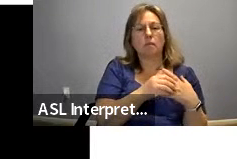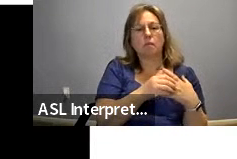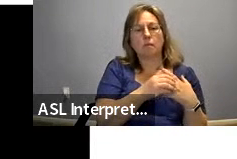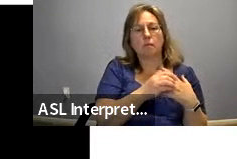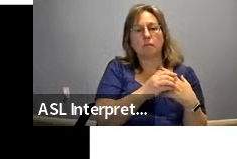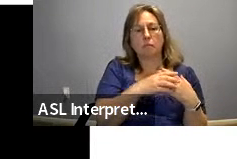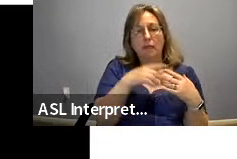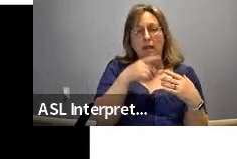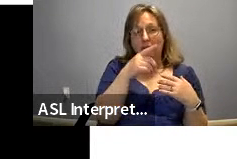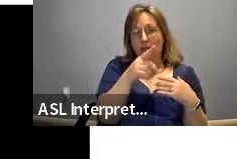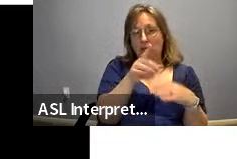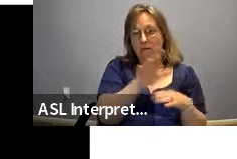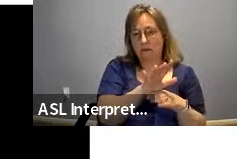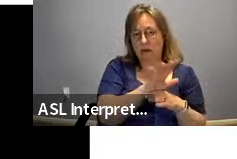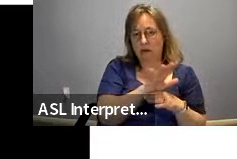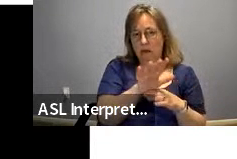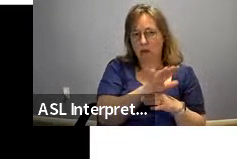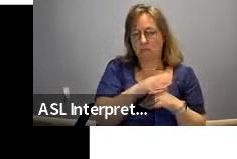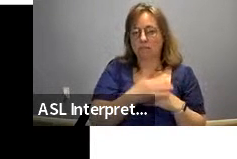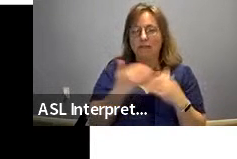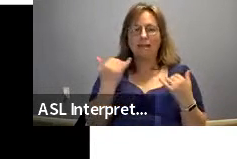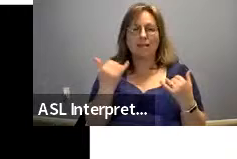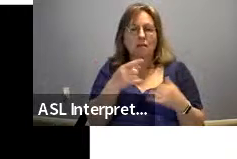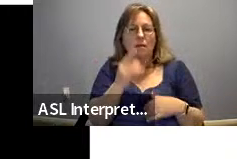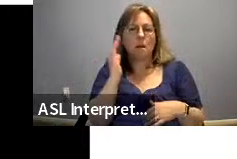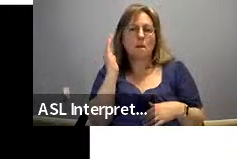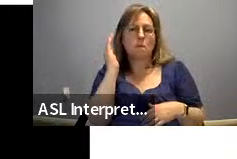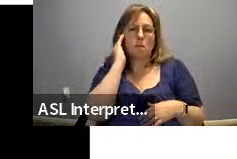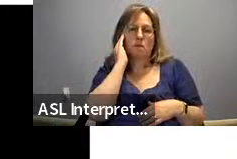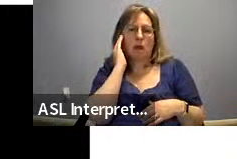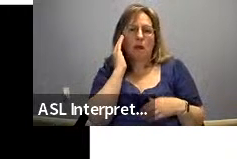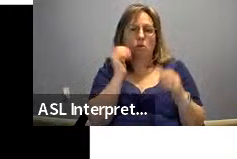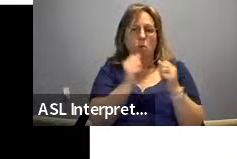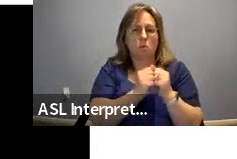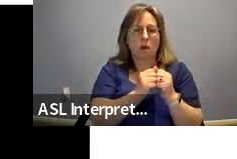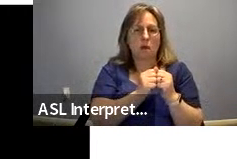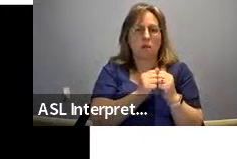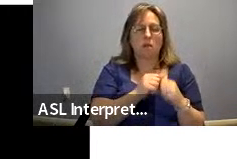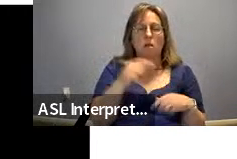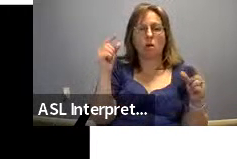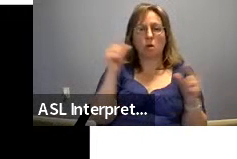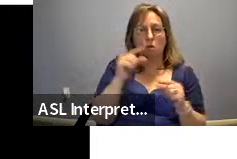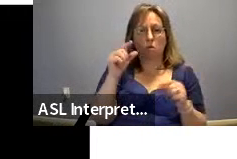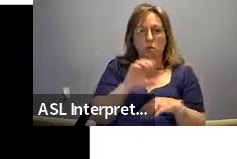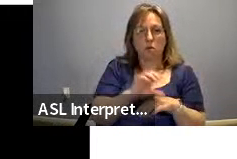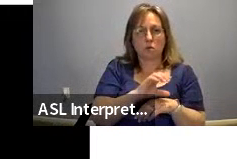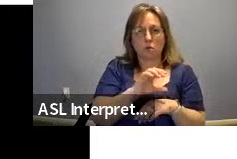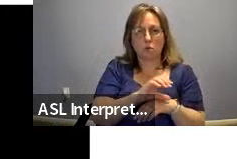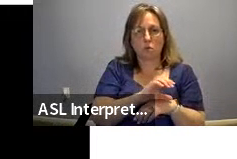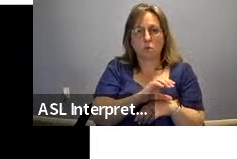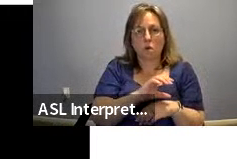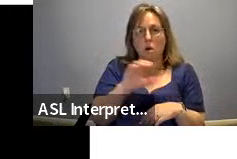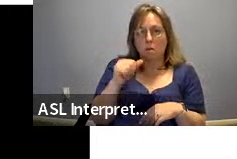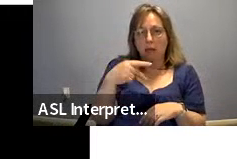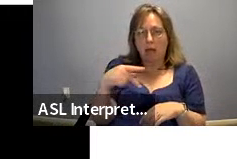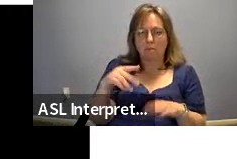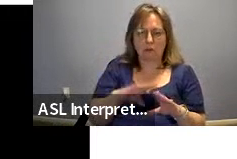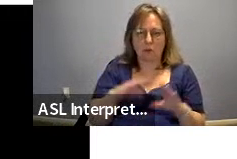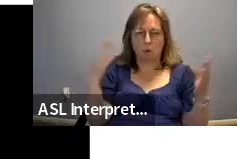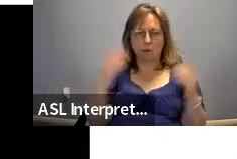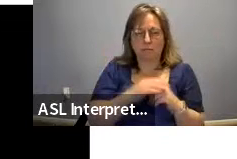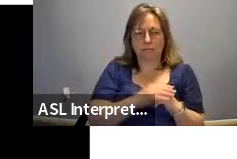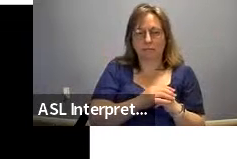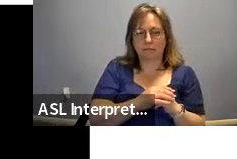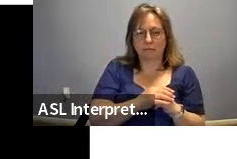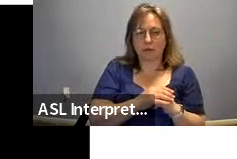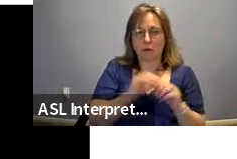In this part of the video, we're on a mobile device with the Google Chrome app opened. What we'll need to do is type